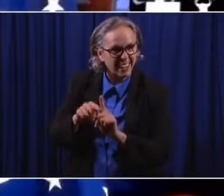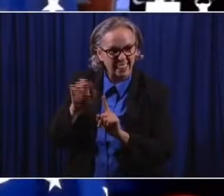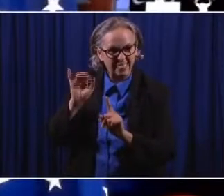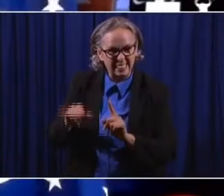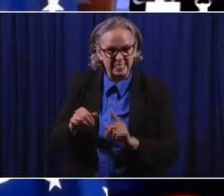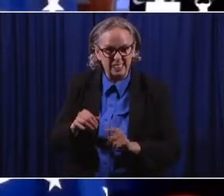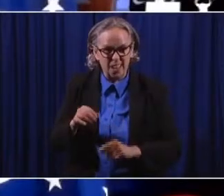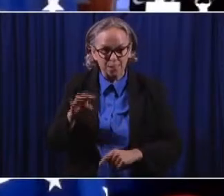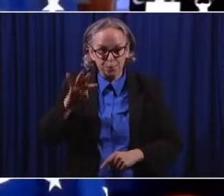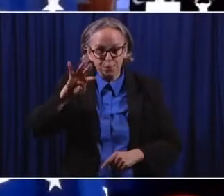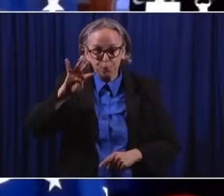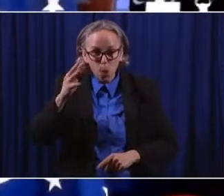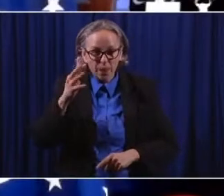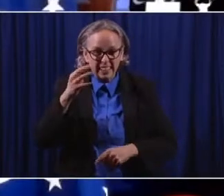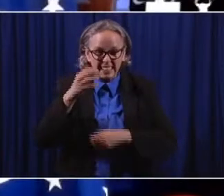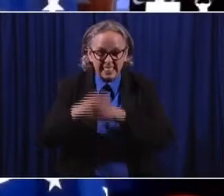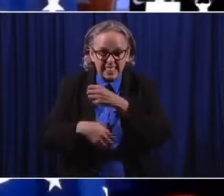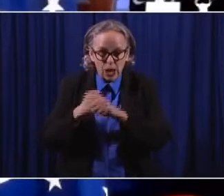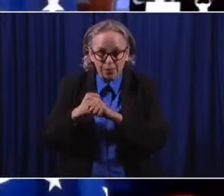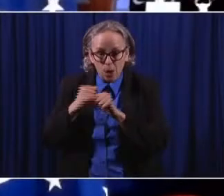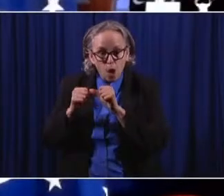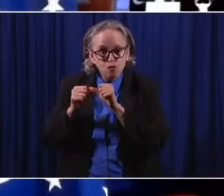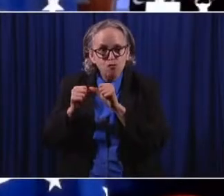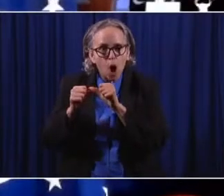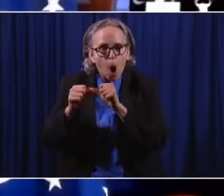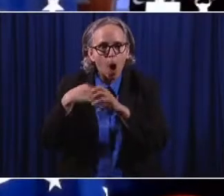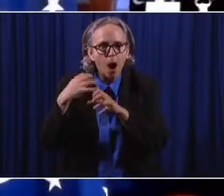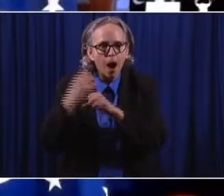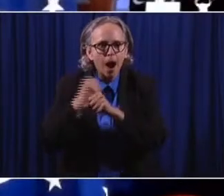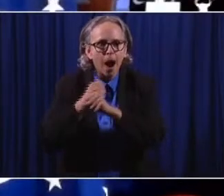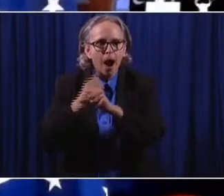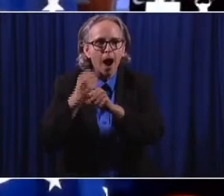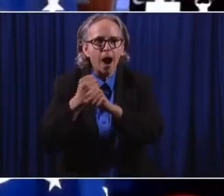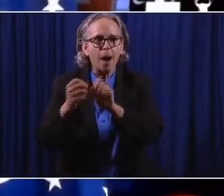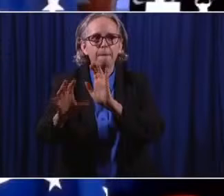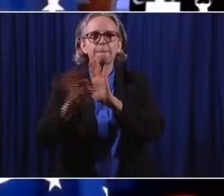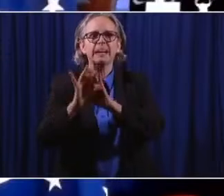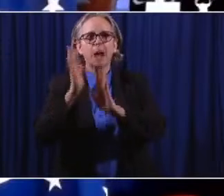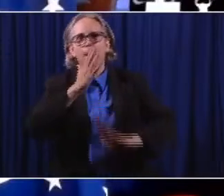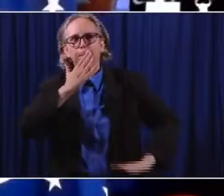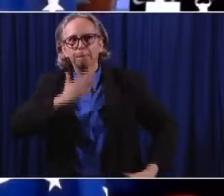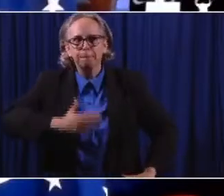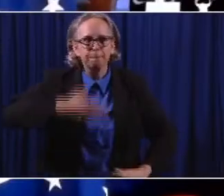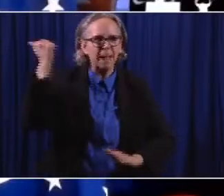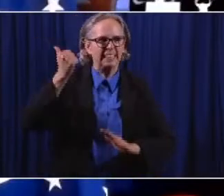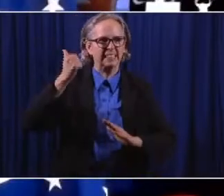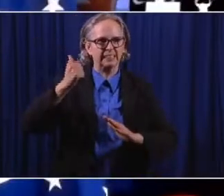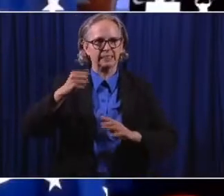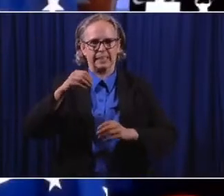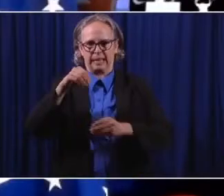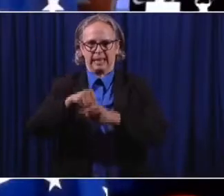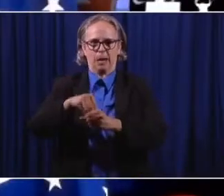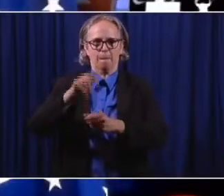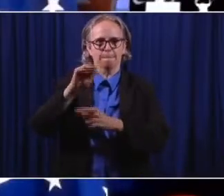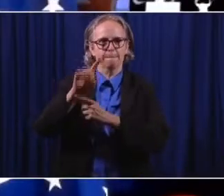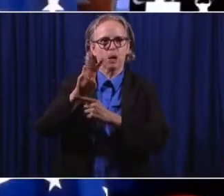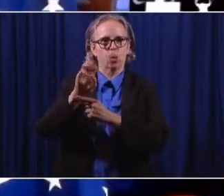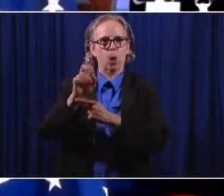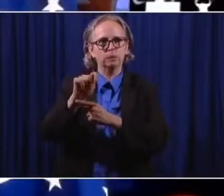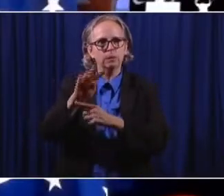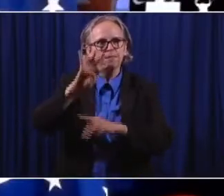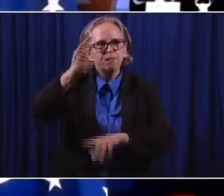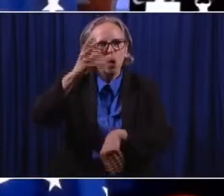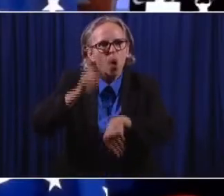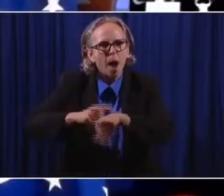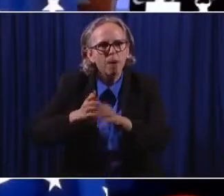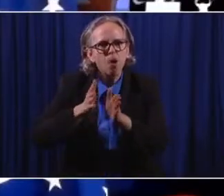that an Ohio SBDC has been named best in the Midwest by the SBA. So they're doing a great job. And you can see